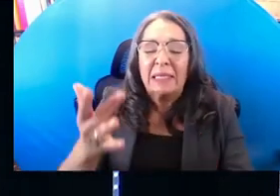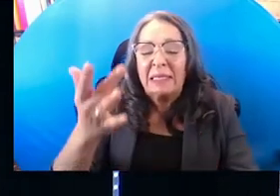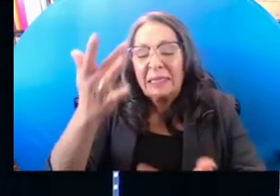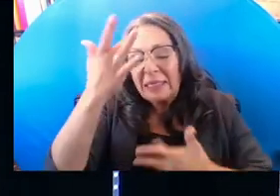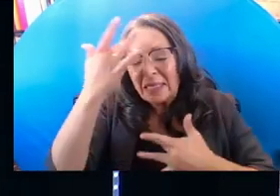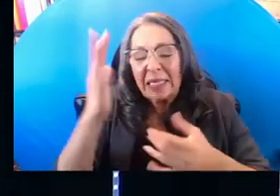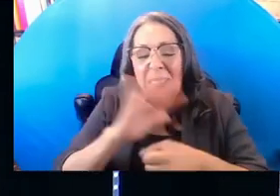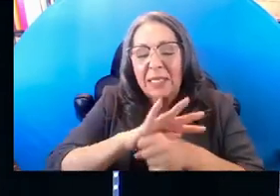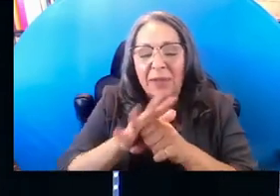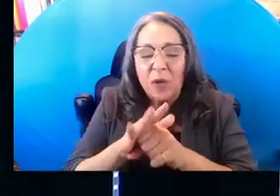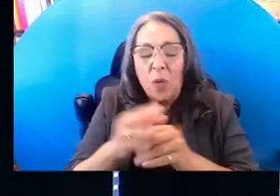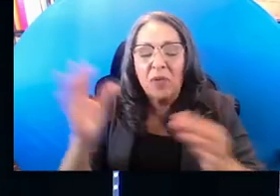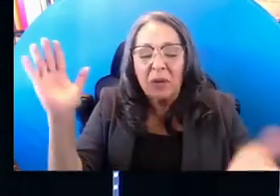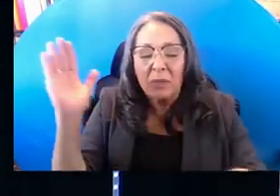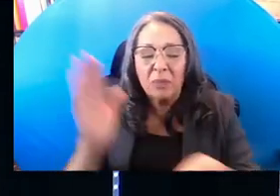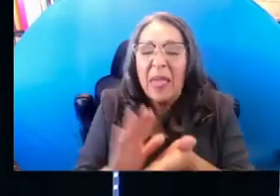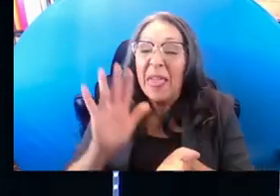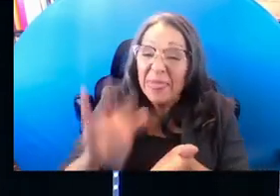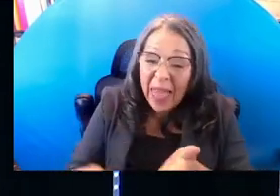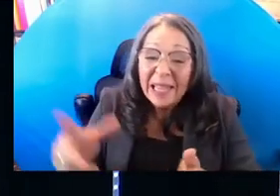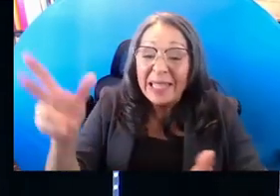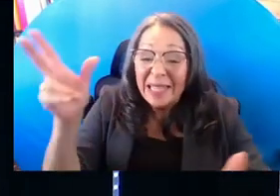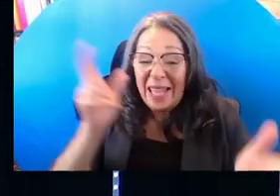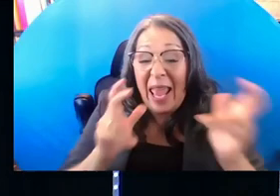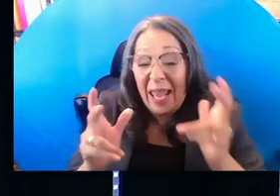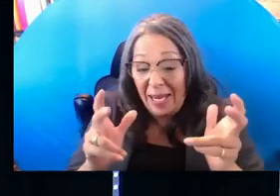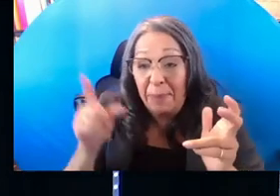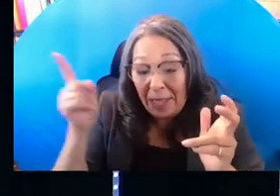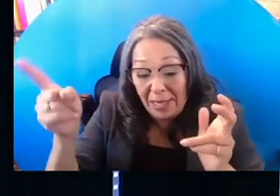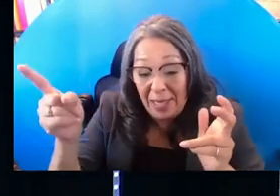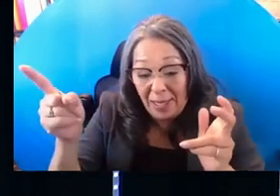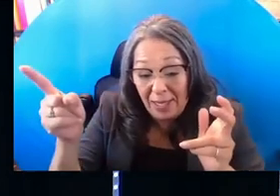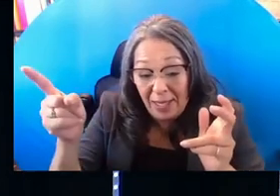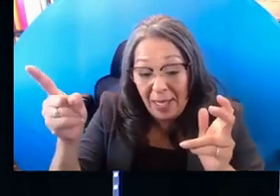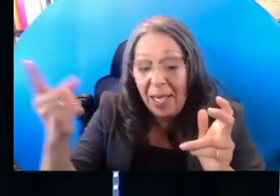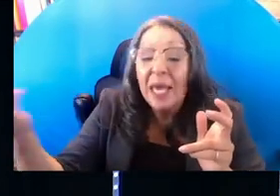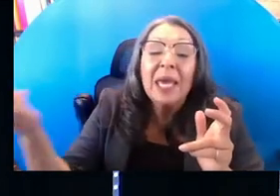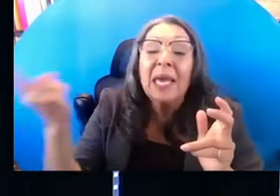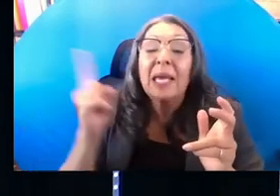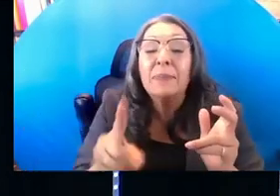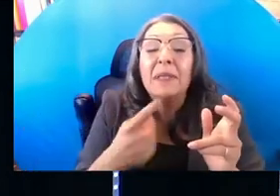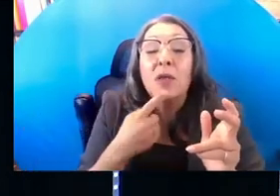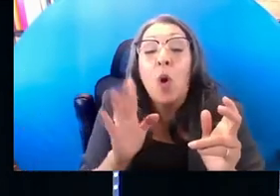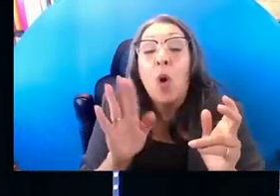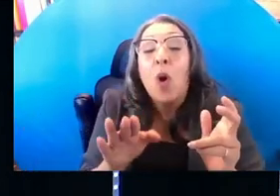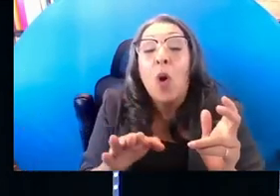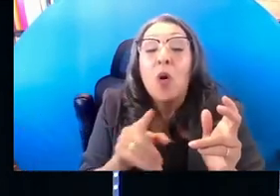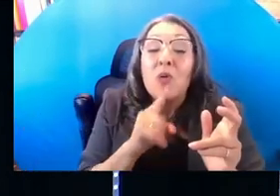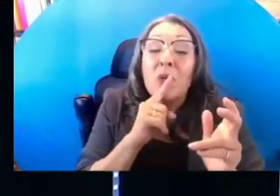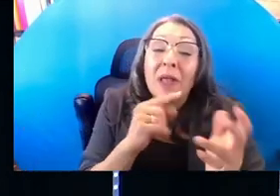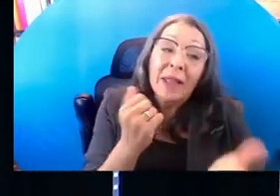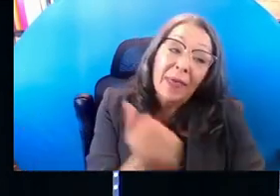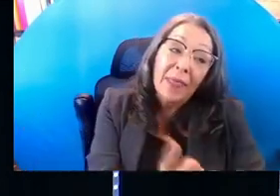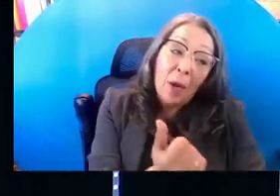Is that not the enemy? Is that not what he does? Is he comes in and goes, hey, really, you're helping.